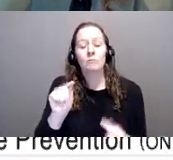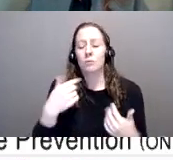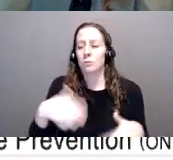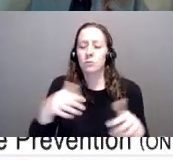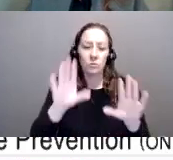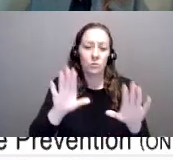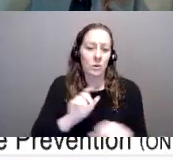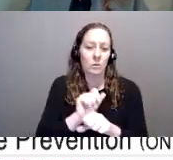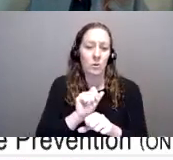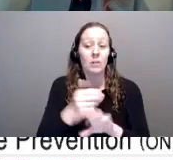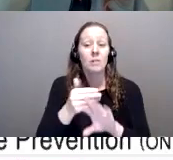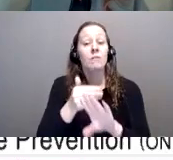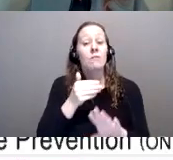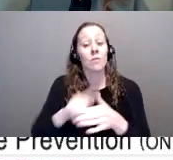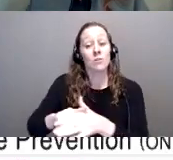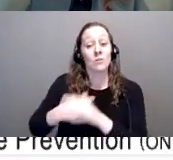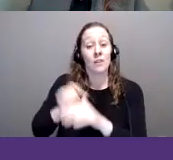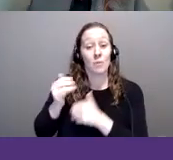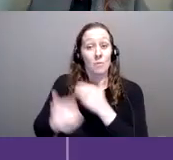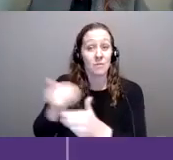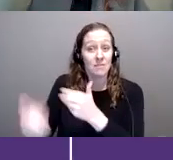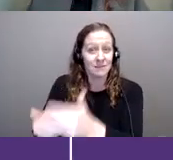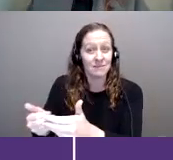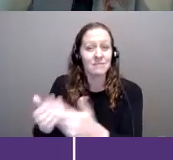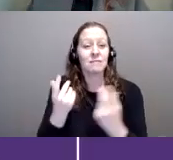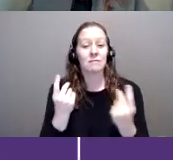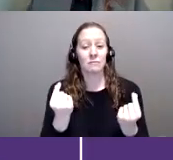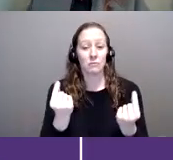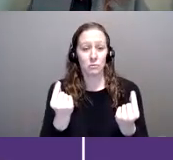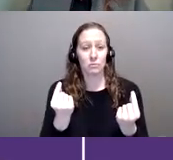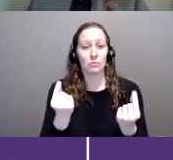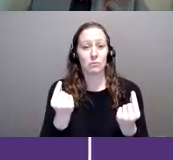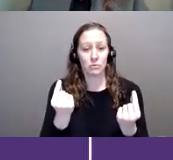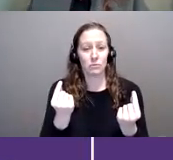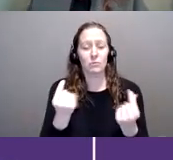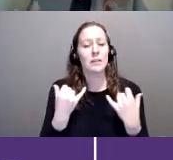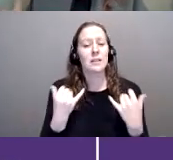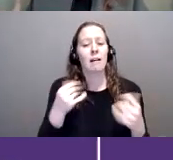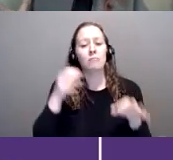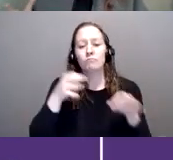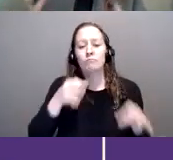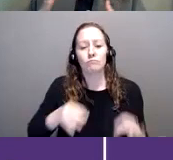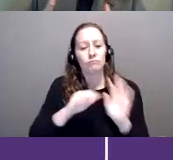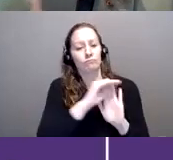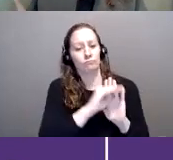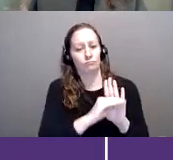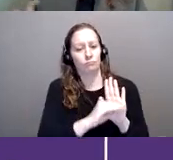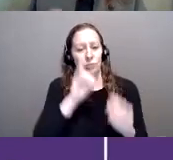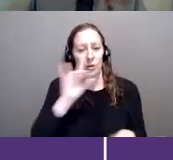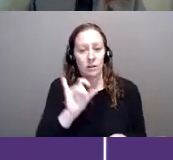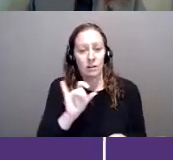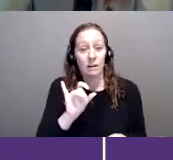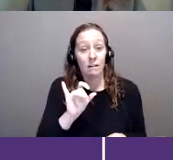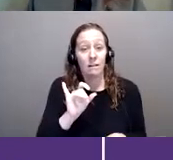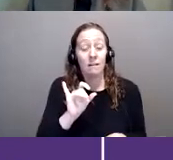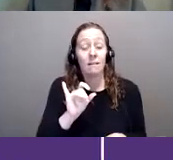before we jump into that, I just want to go through the presentation flow for today. So we're excited that through this grant that